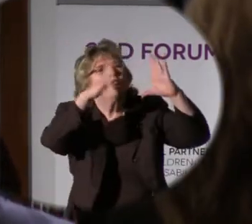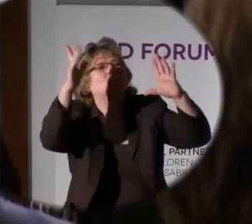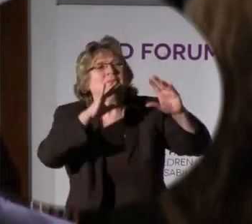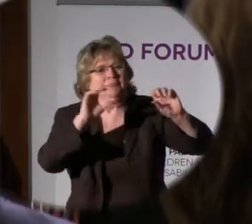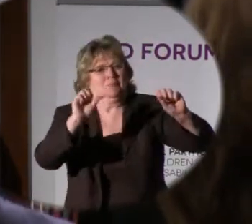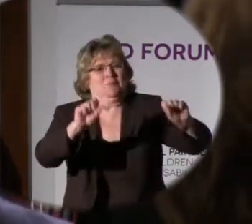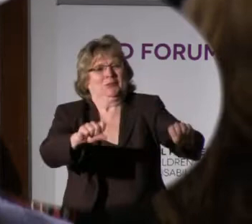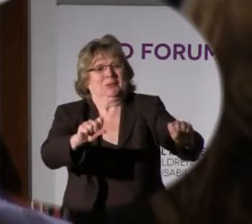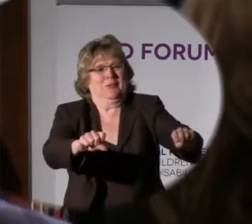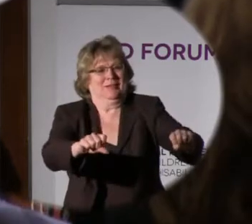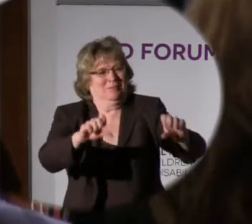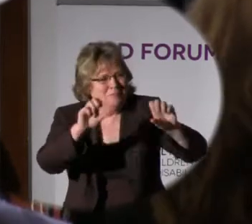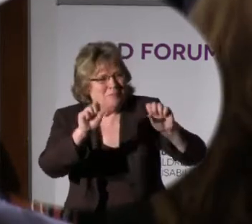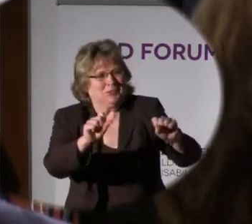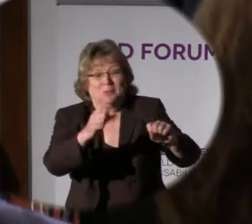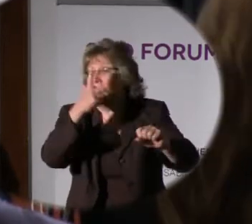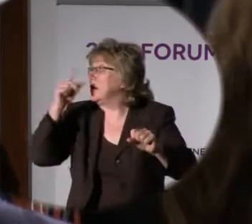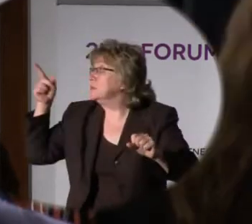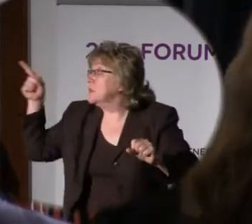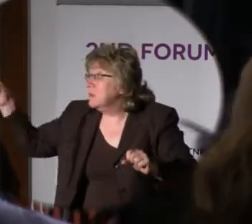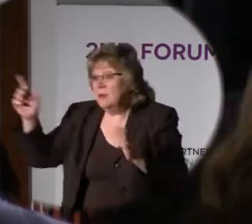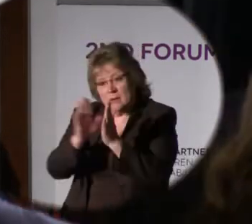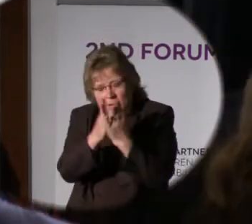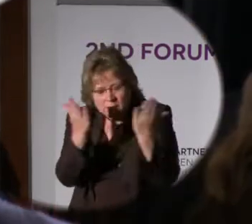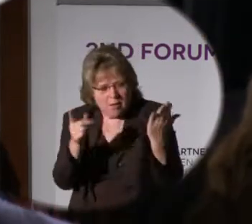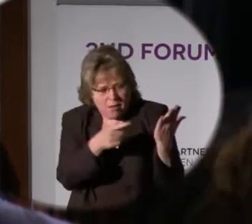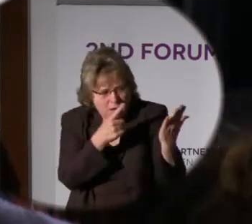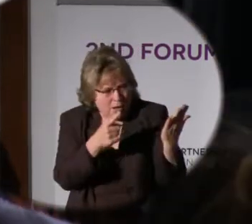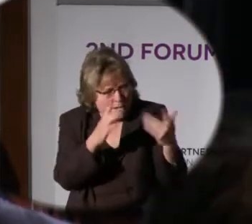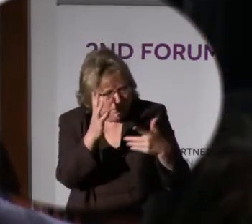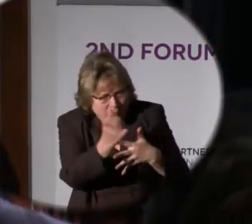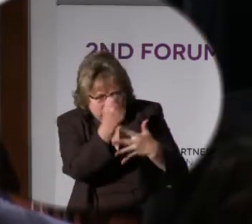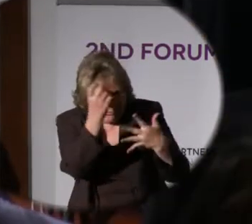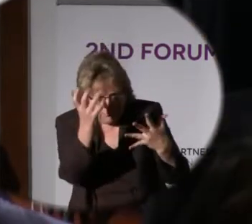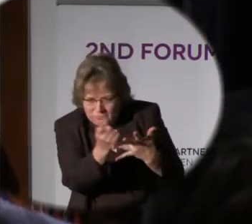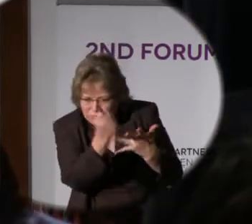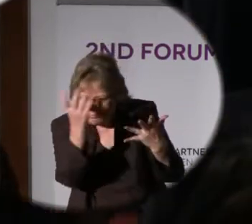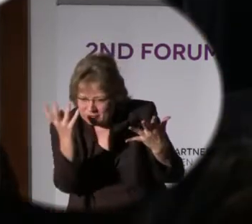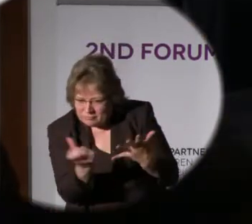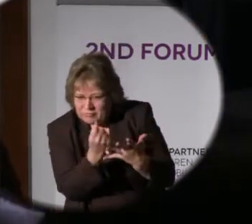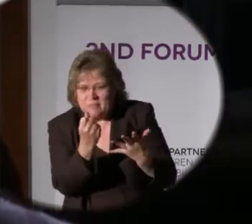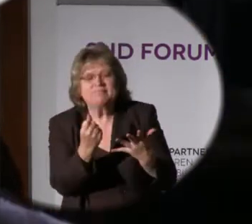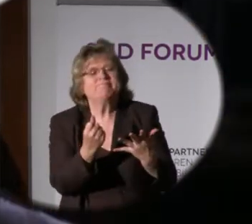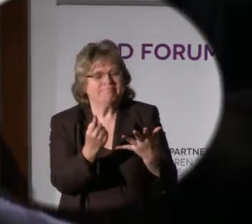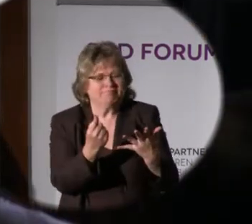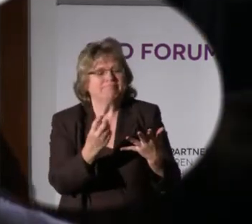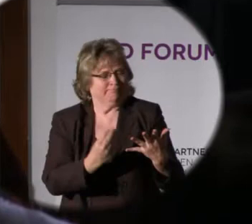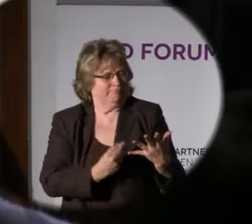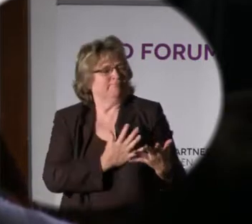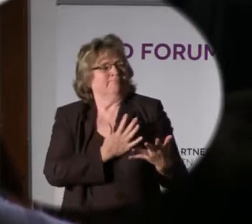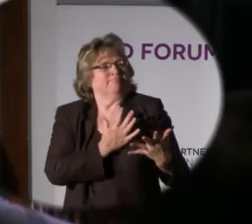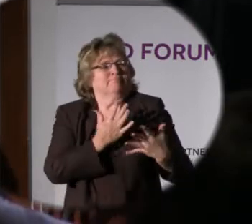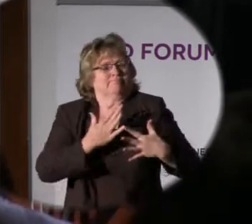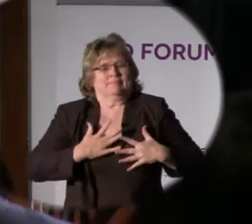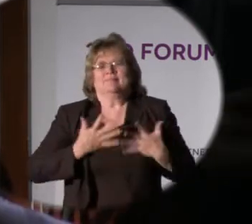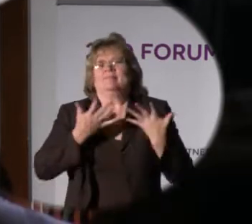there supporting them in one way or the other. Together, we can